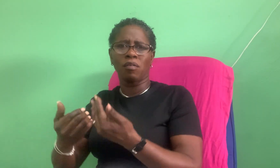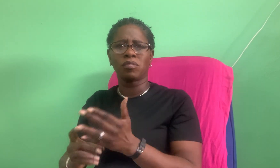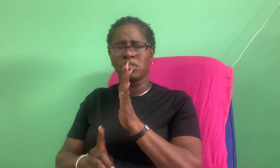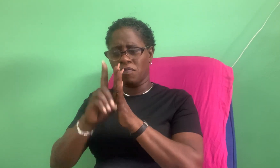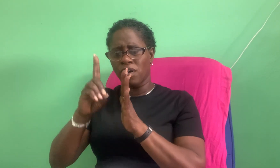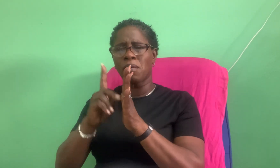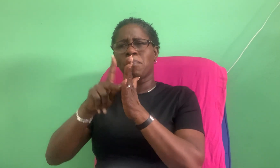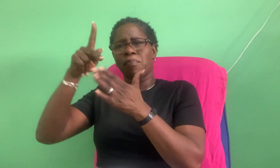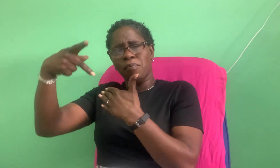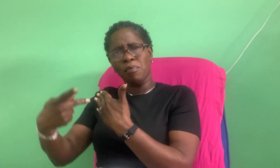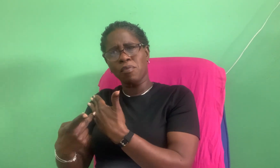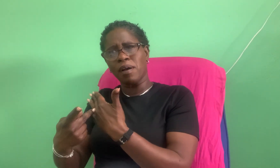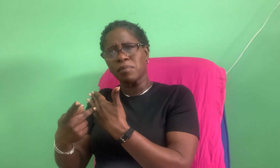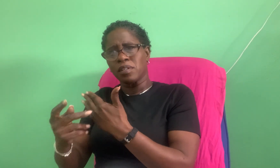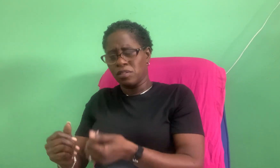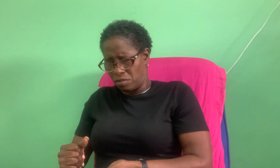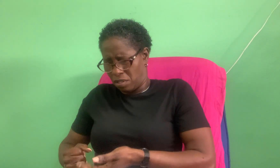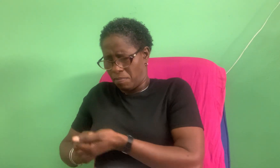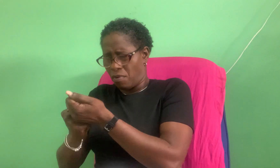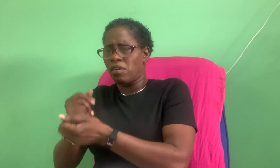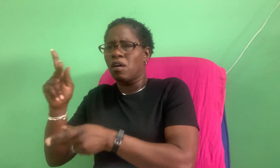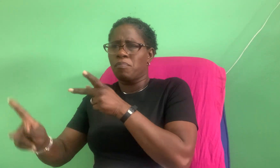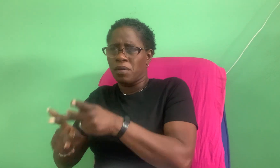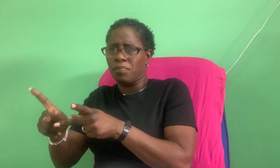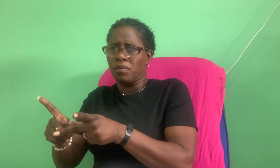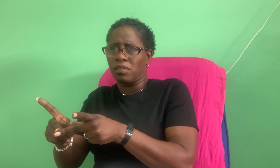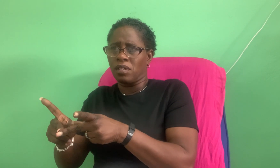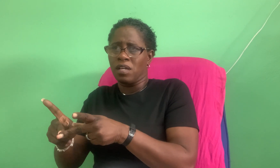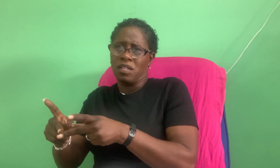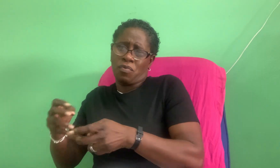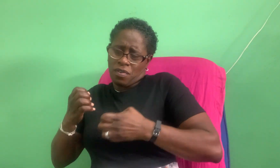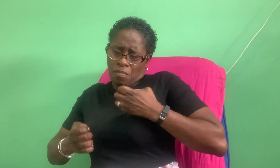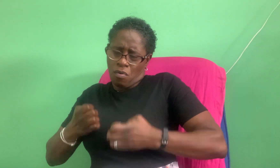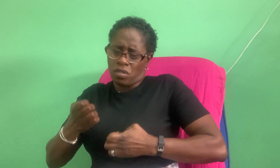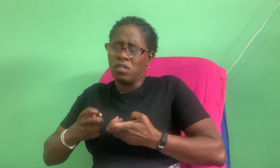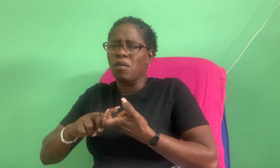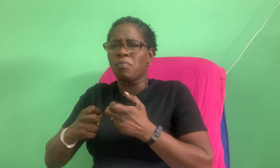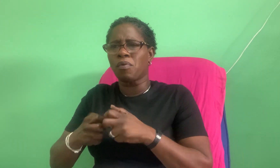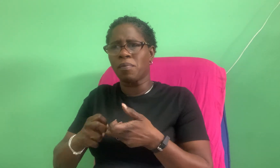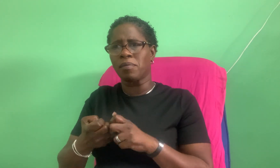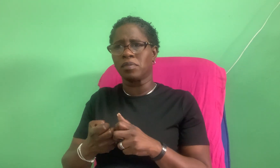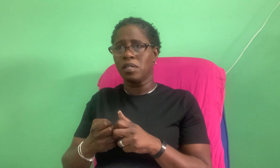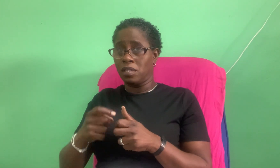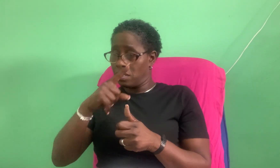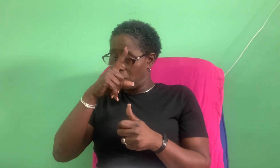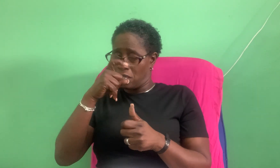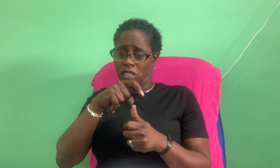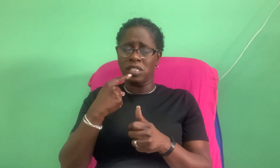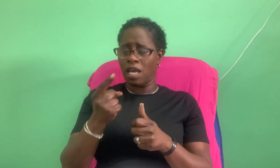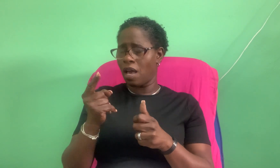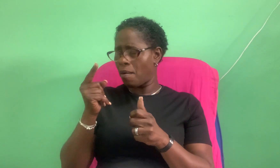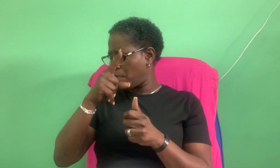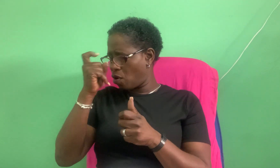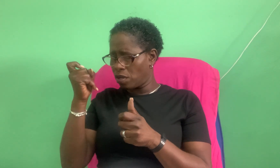think, I'll speak for our specific experience and would love to hear if this resonates with y'all as well, that because our familiarity is